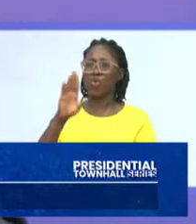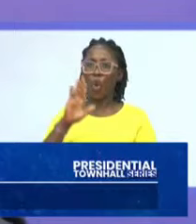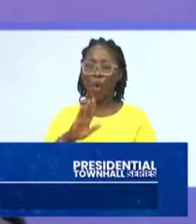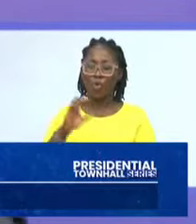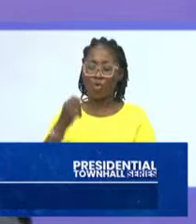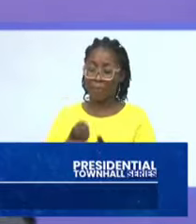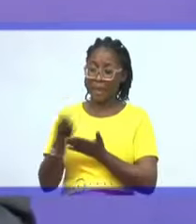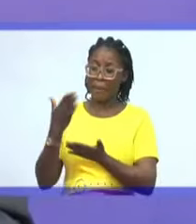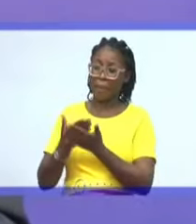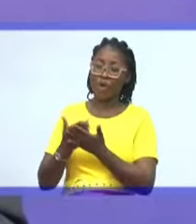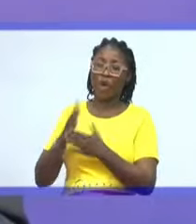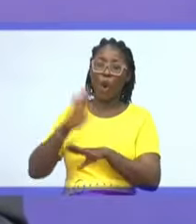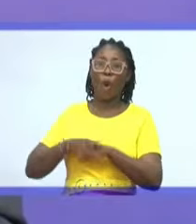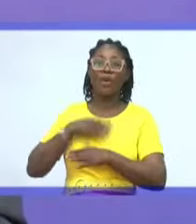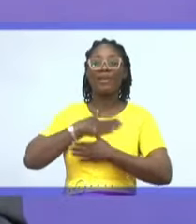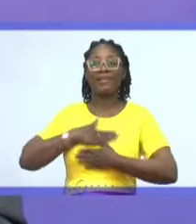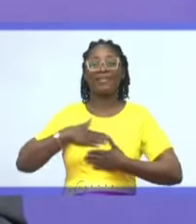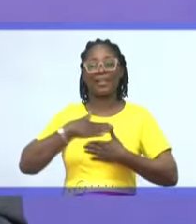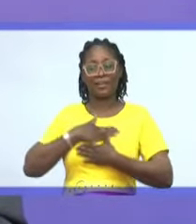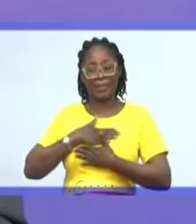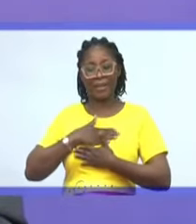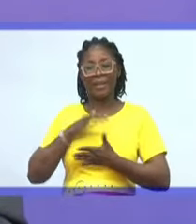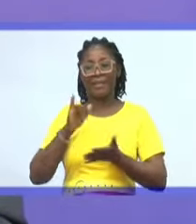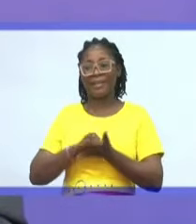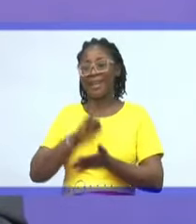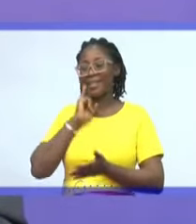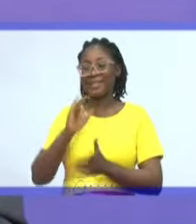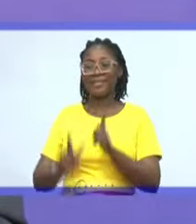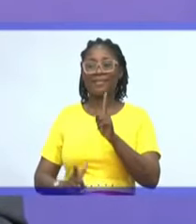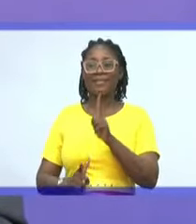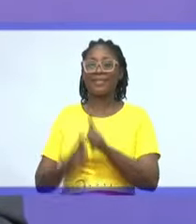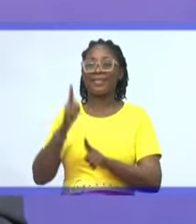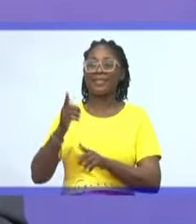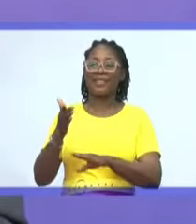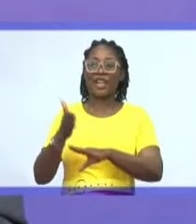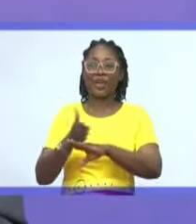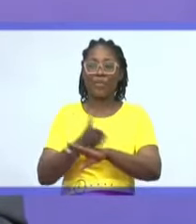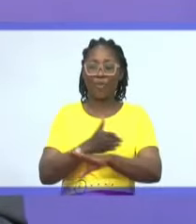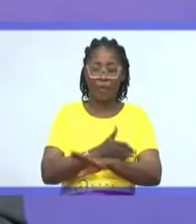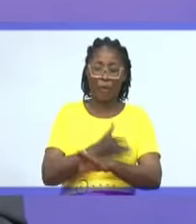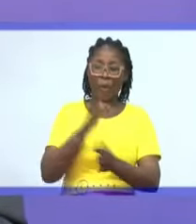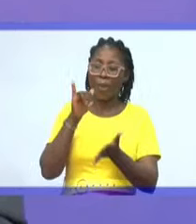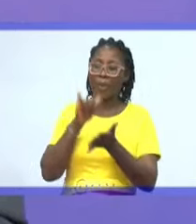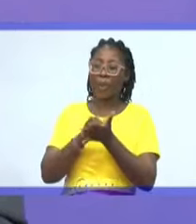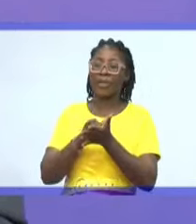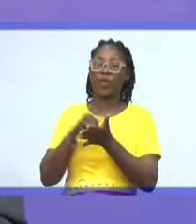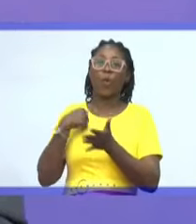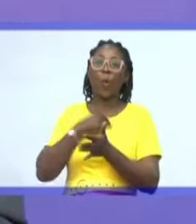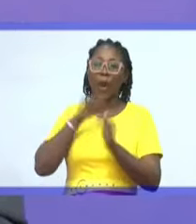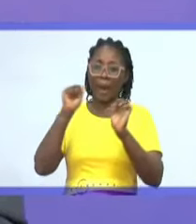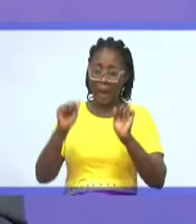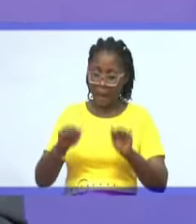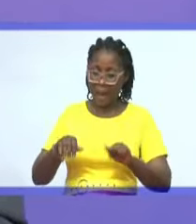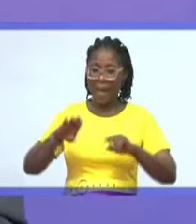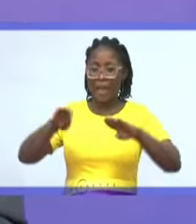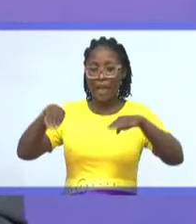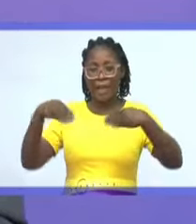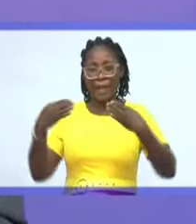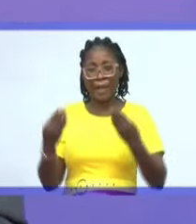spend on entertainment. And that is a huge boost that we can give to